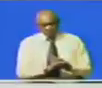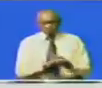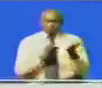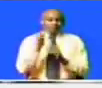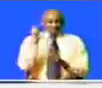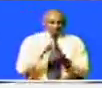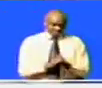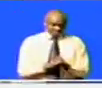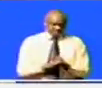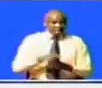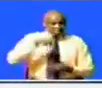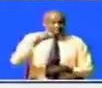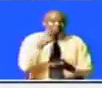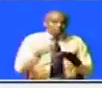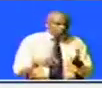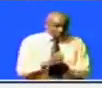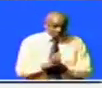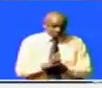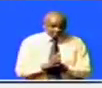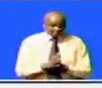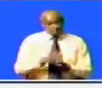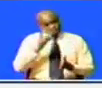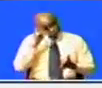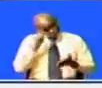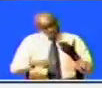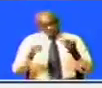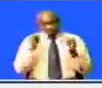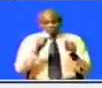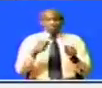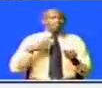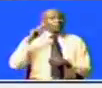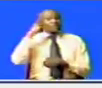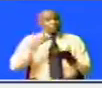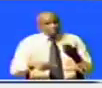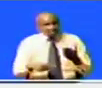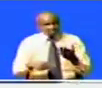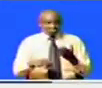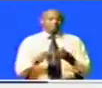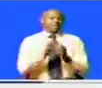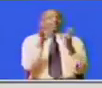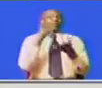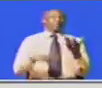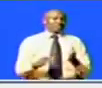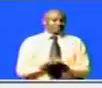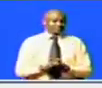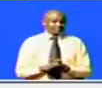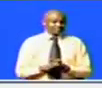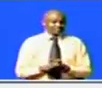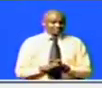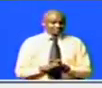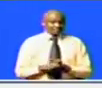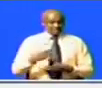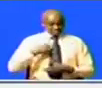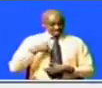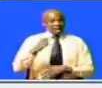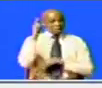country. His parting shot indicating what could as well be interpreted as the writing on the wall. As a